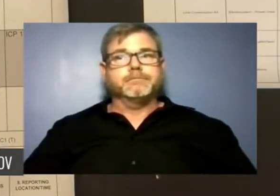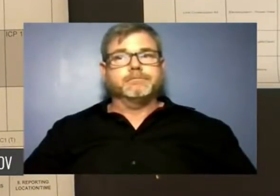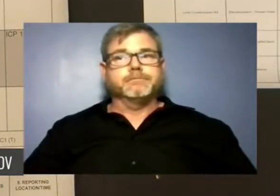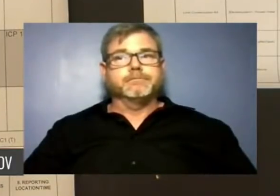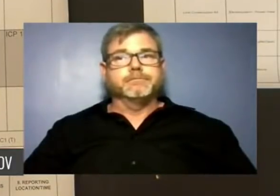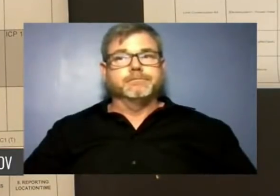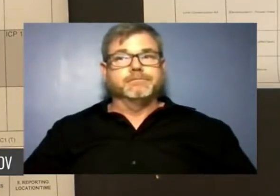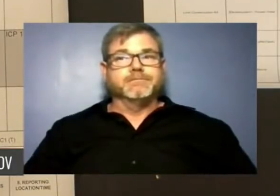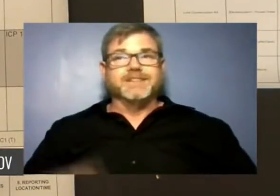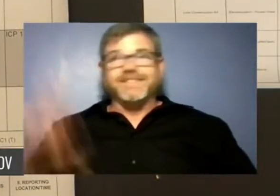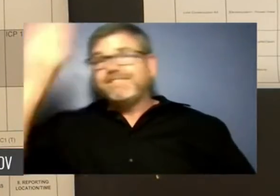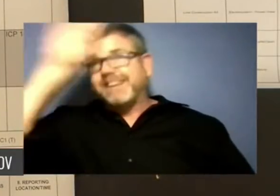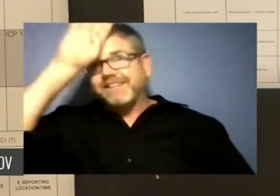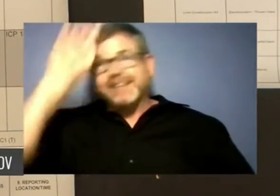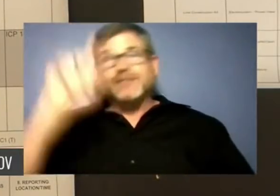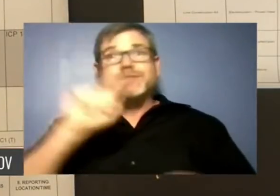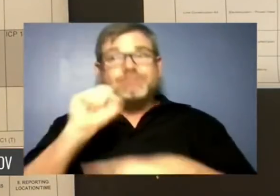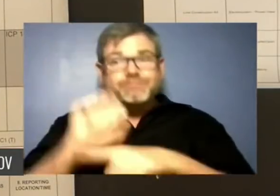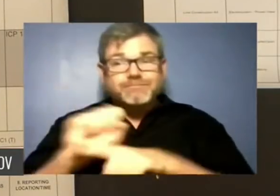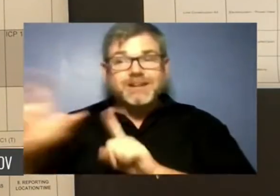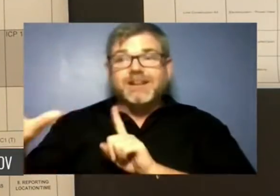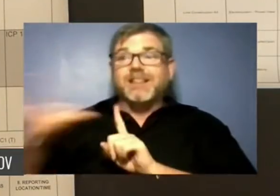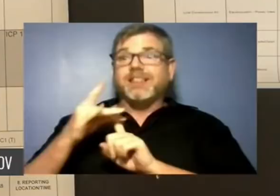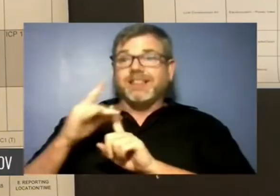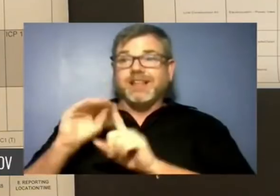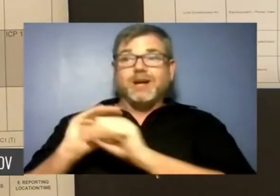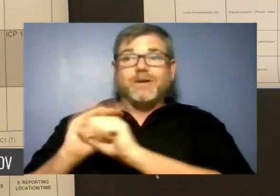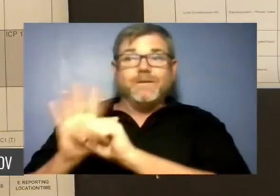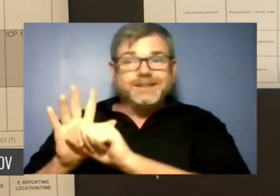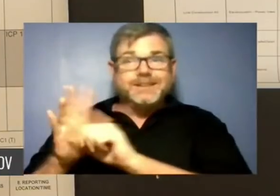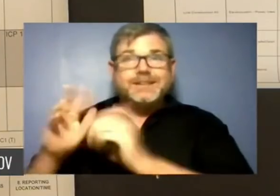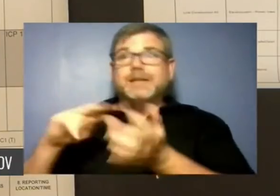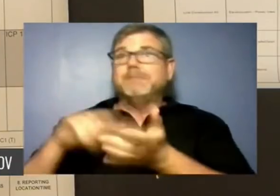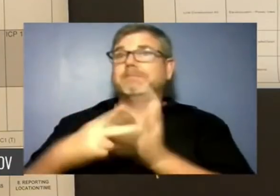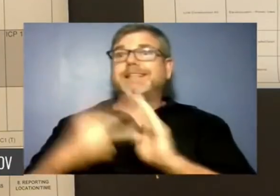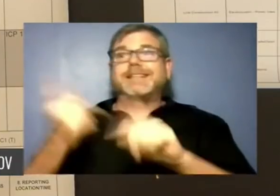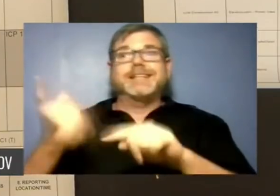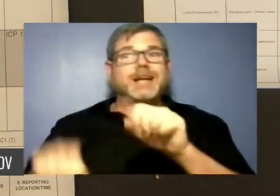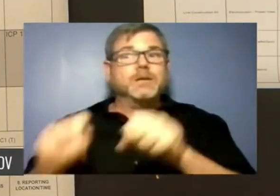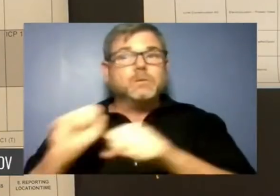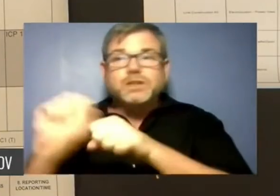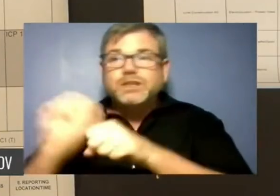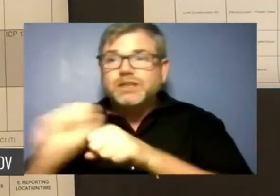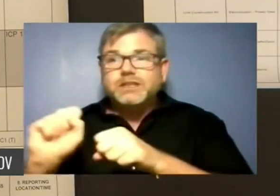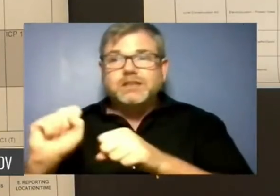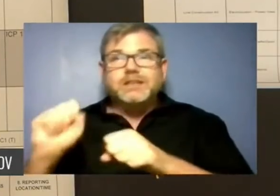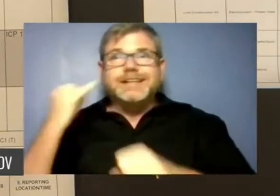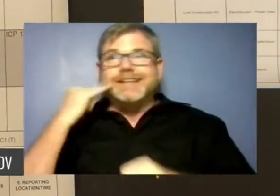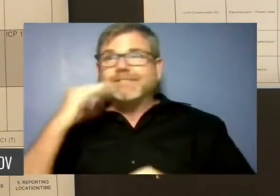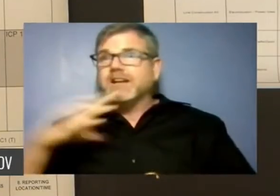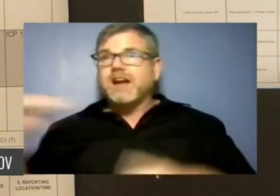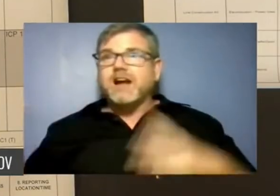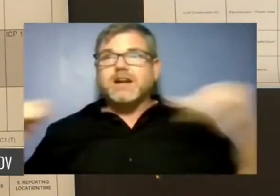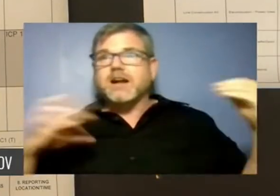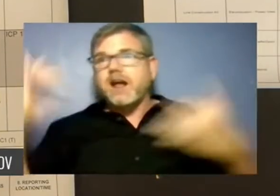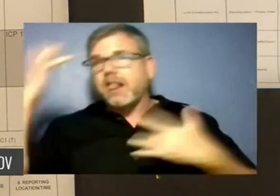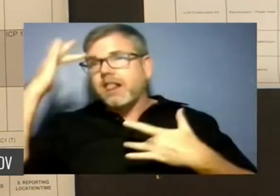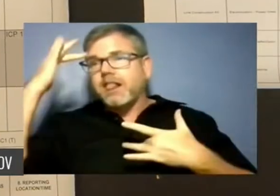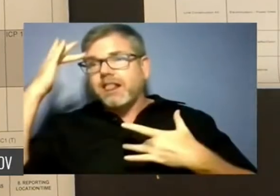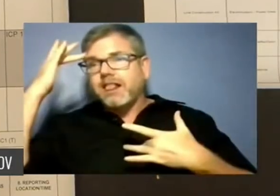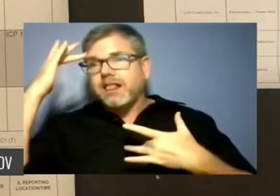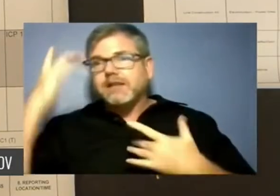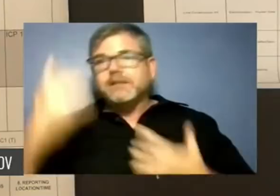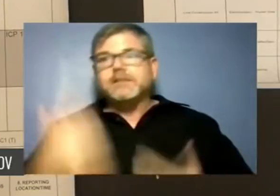important those hotshot crews, those engines are, those dozer operators, and we've had some of all of those taken out of operation because of